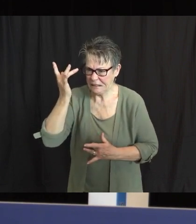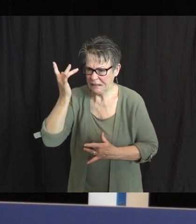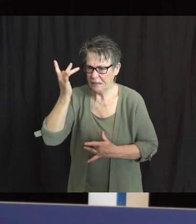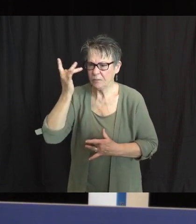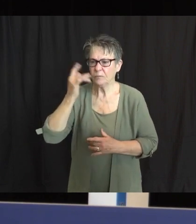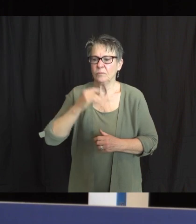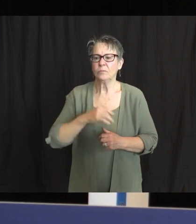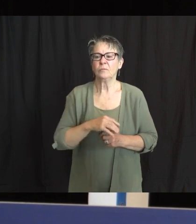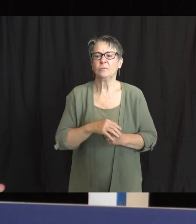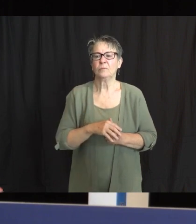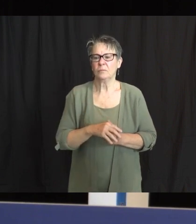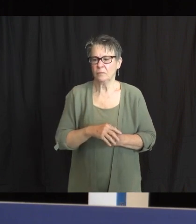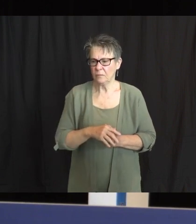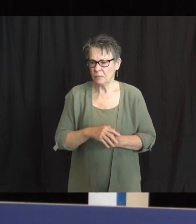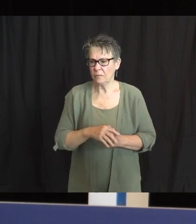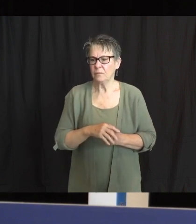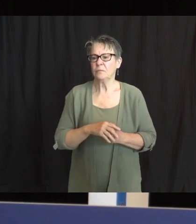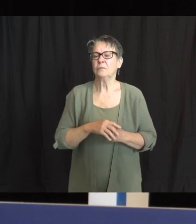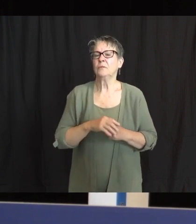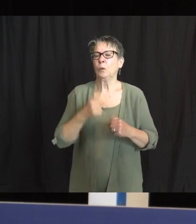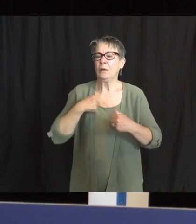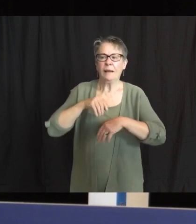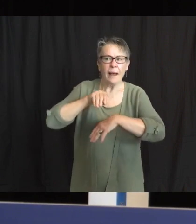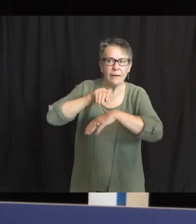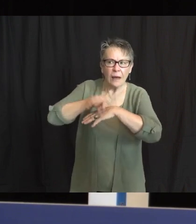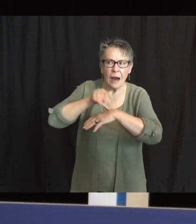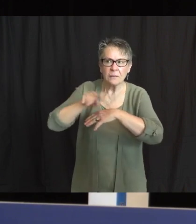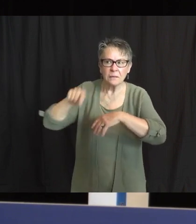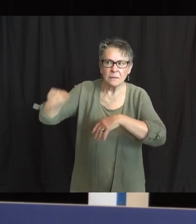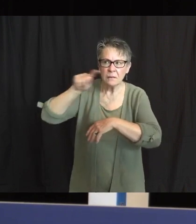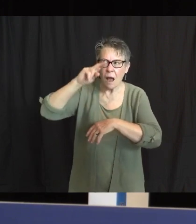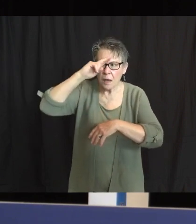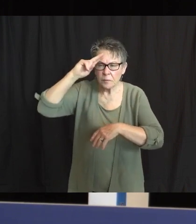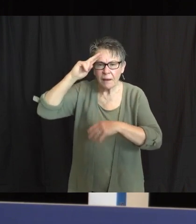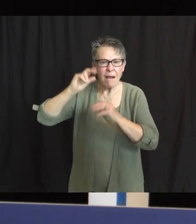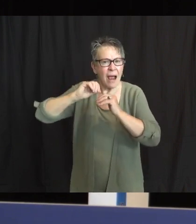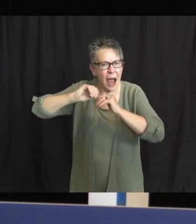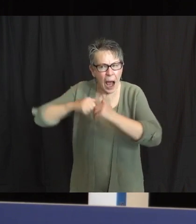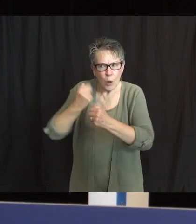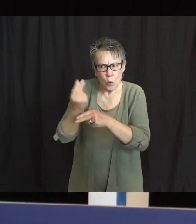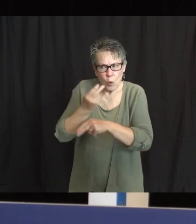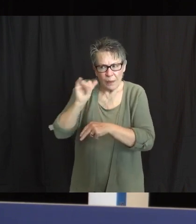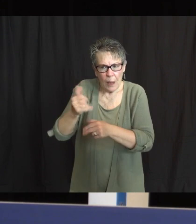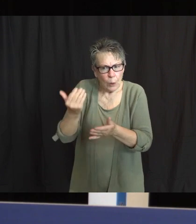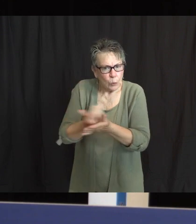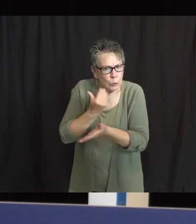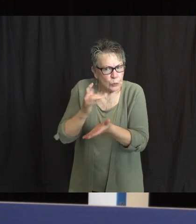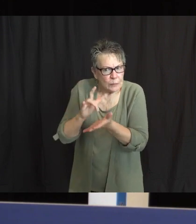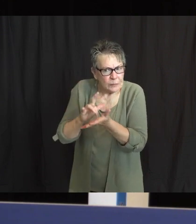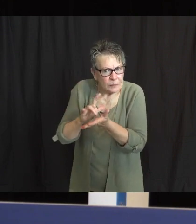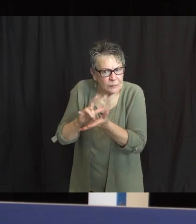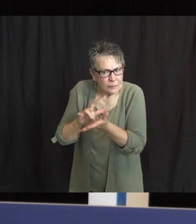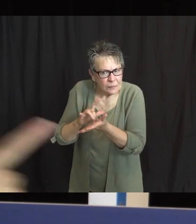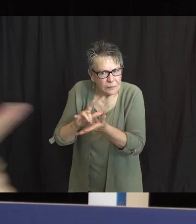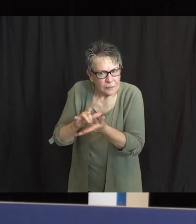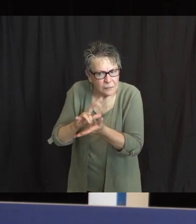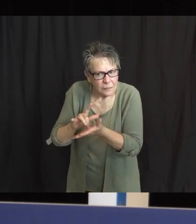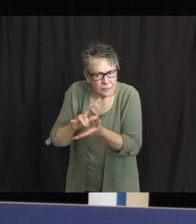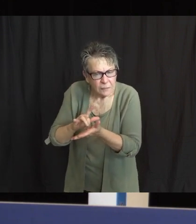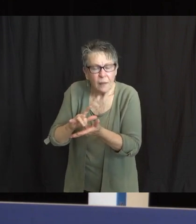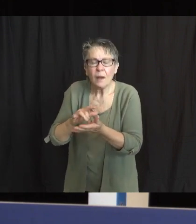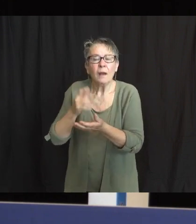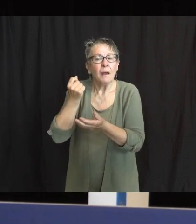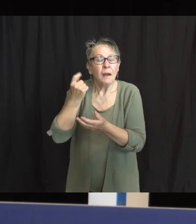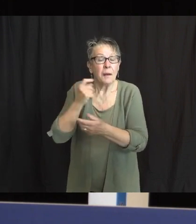in the hospitals. These have to be hospitalized patients, but it's not a substitute for individualized clinical decision-making by the